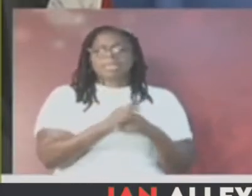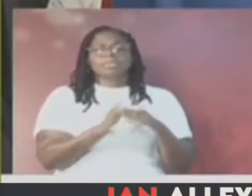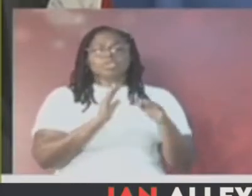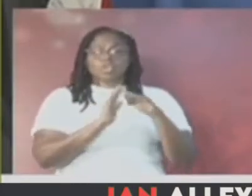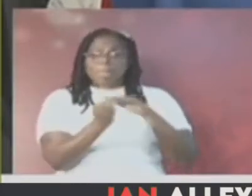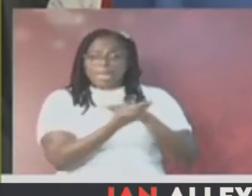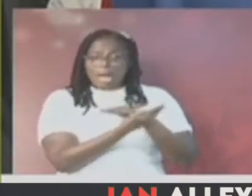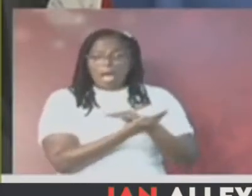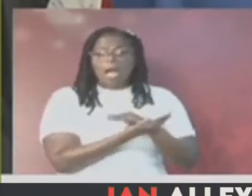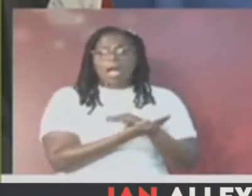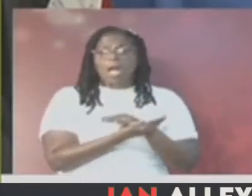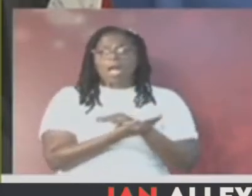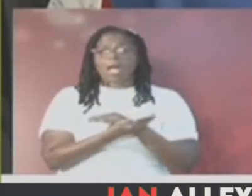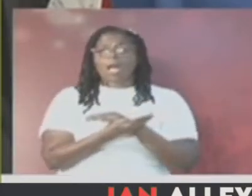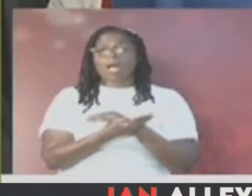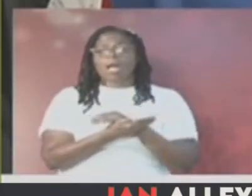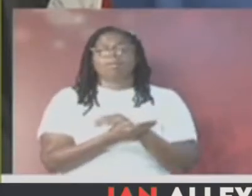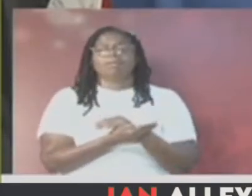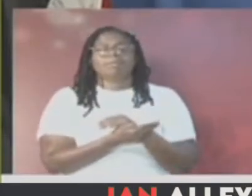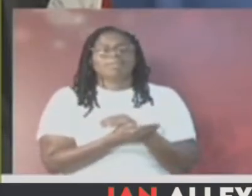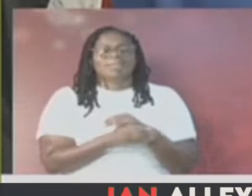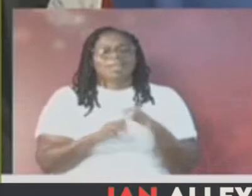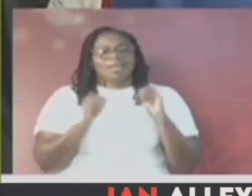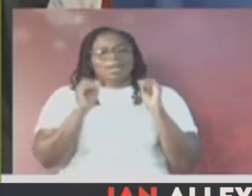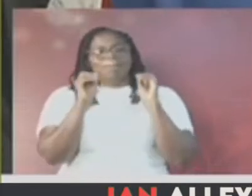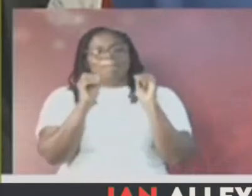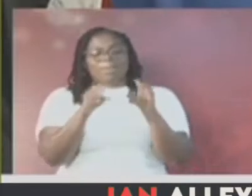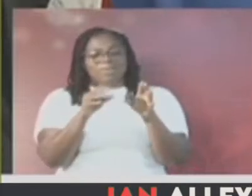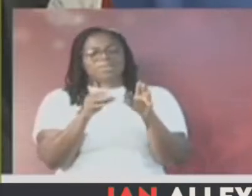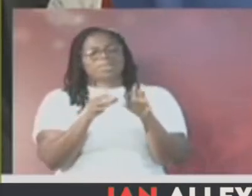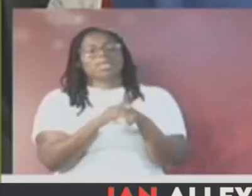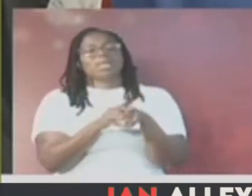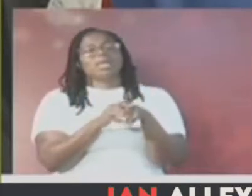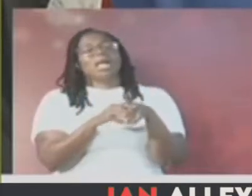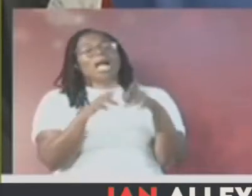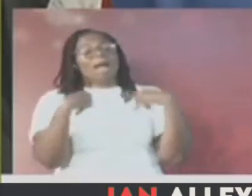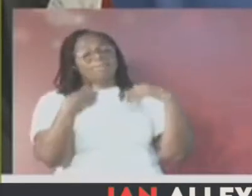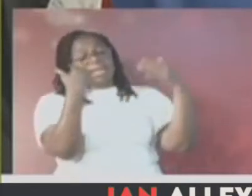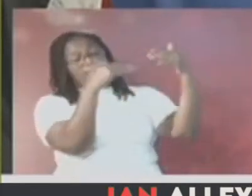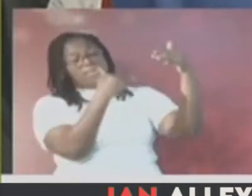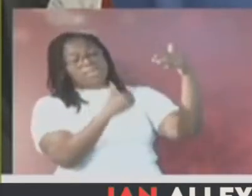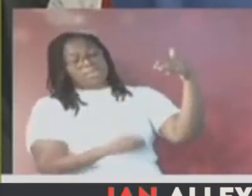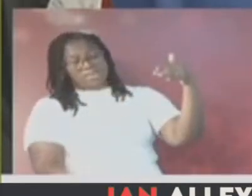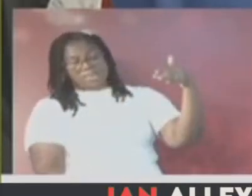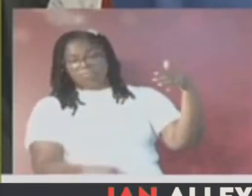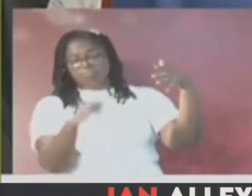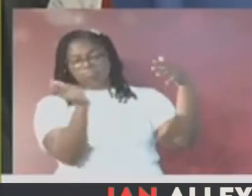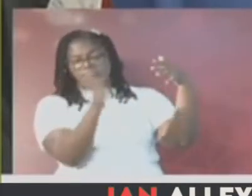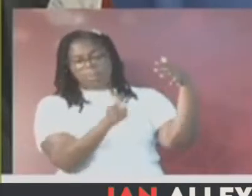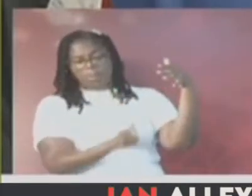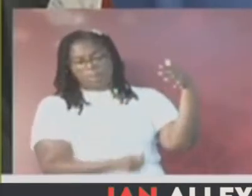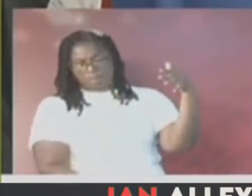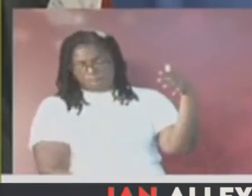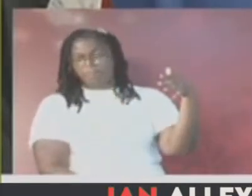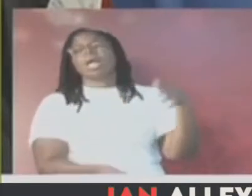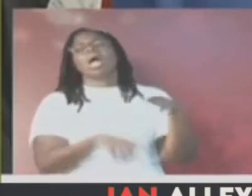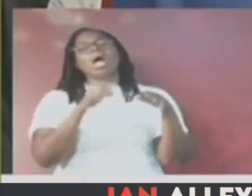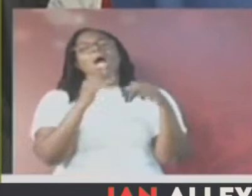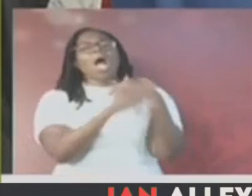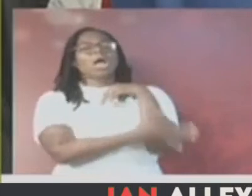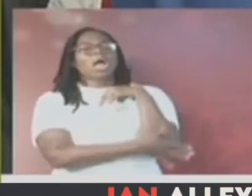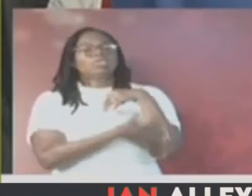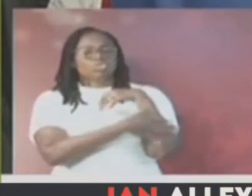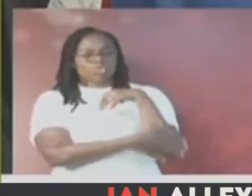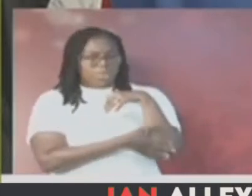on a restriction list of countries from which persons cannot travel,